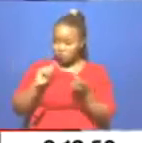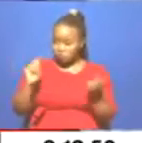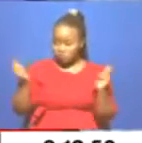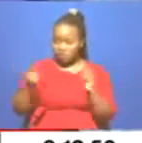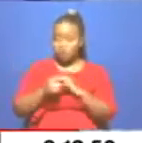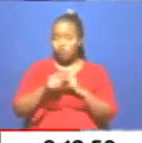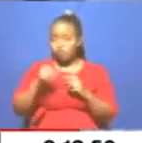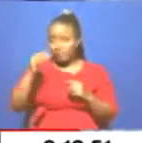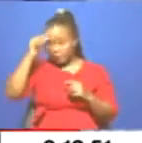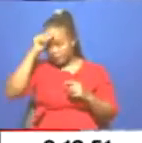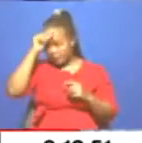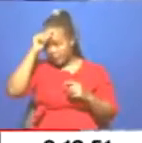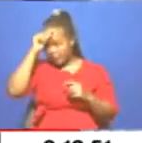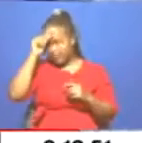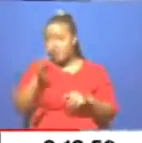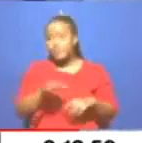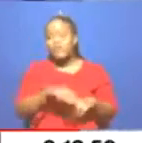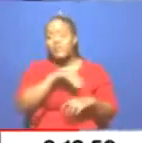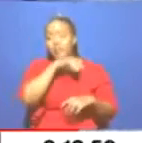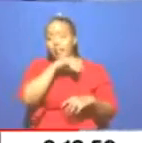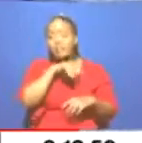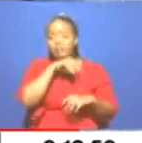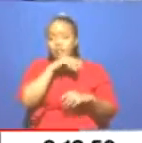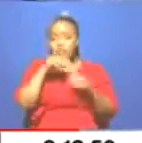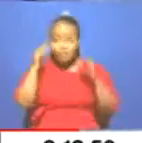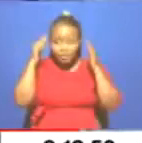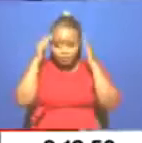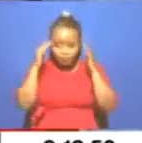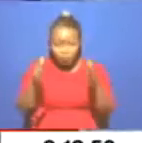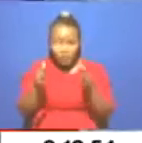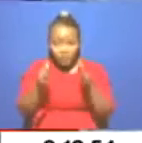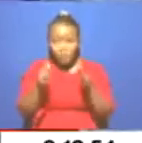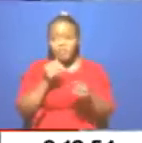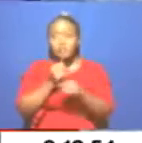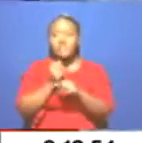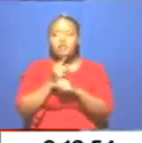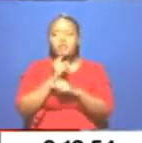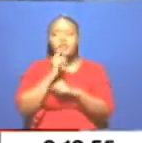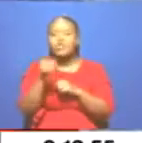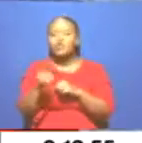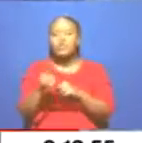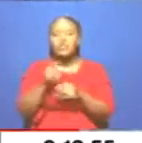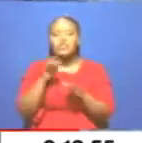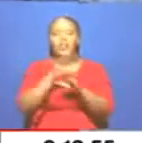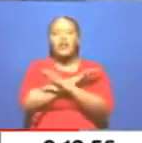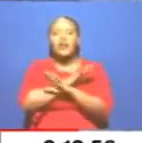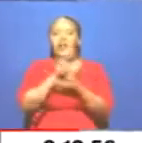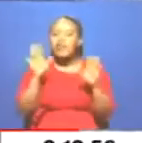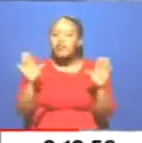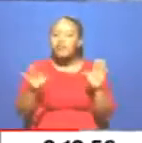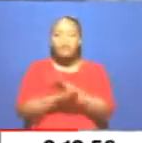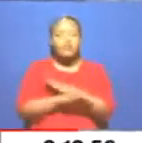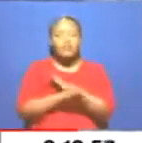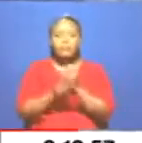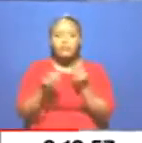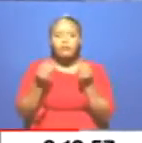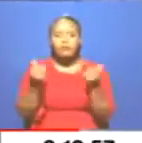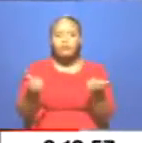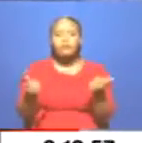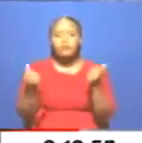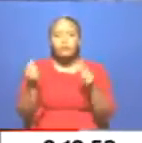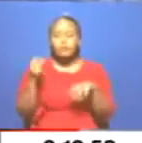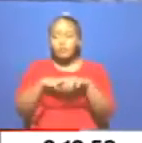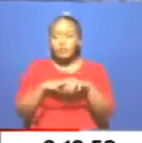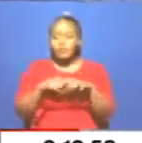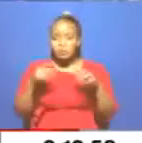Raila Odinga is keen on ensuring he's leaving no stone unturned as he makes its fifth